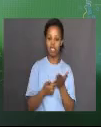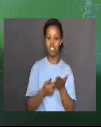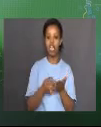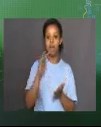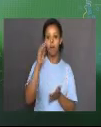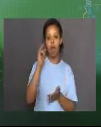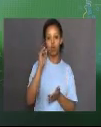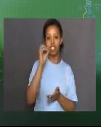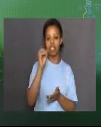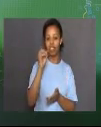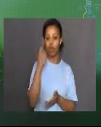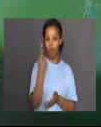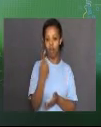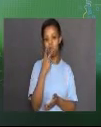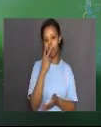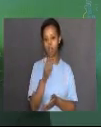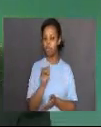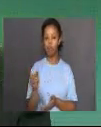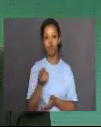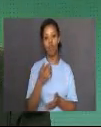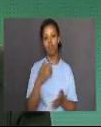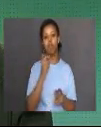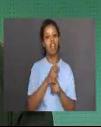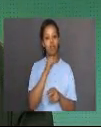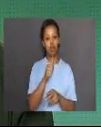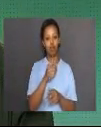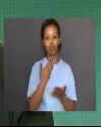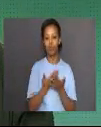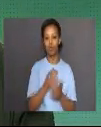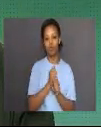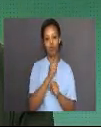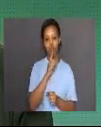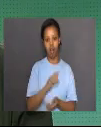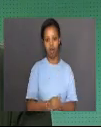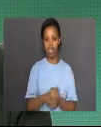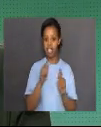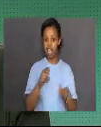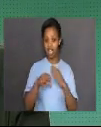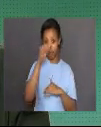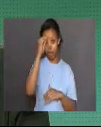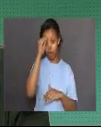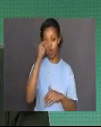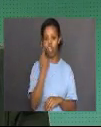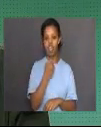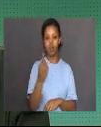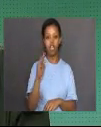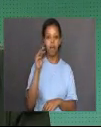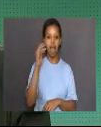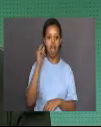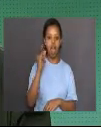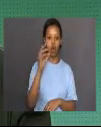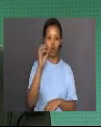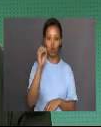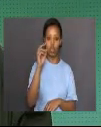meiosis I. Great work, everyone. Today, we have learned the stages of